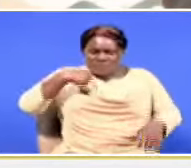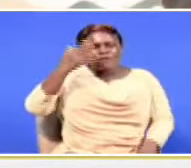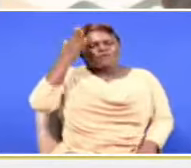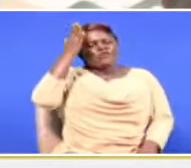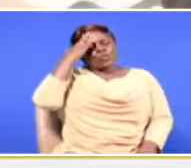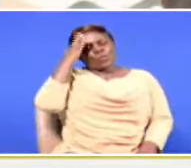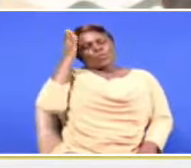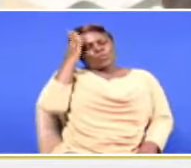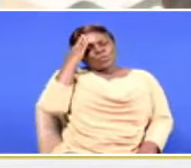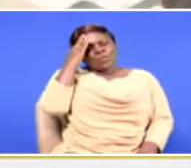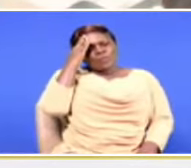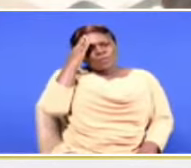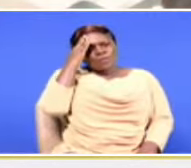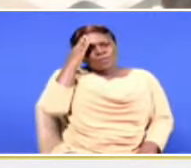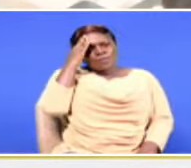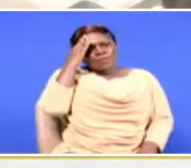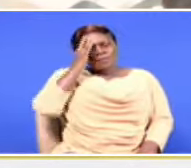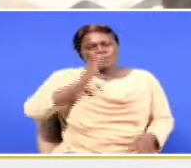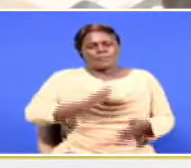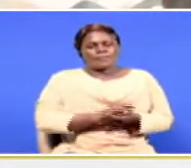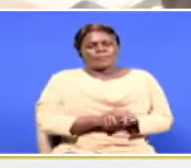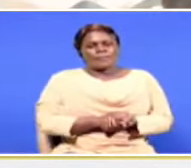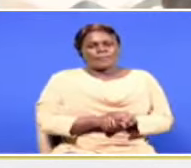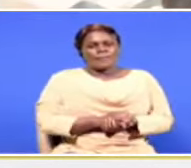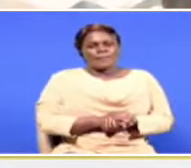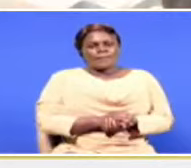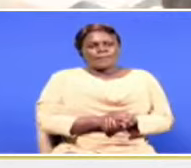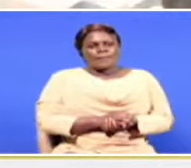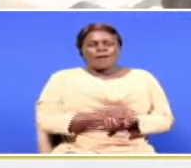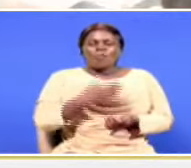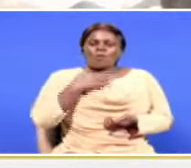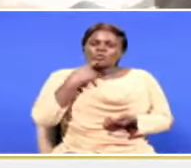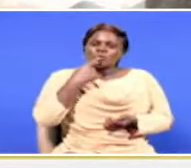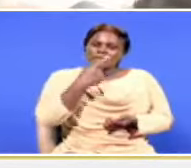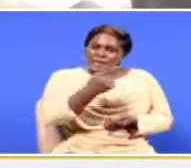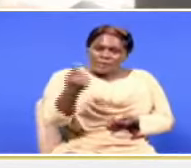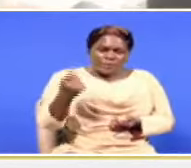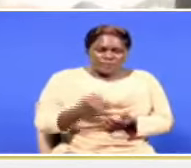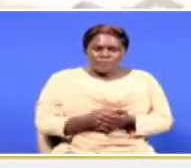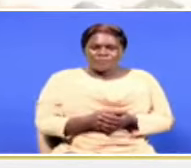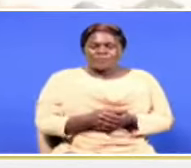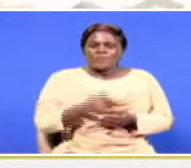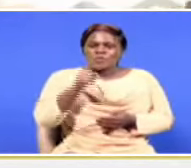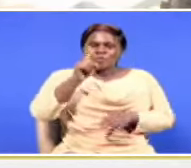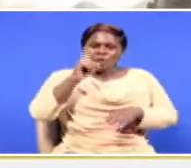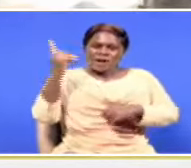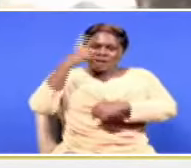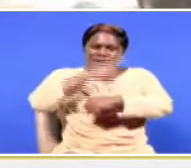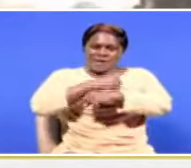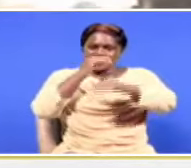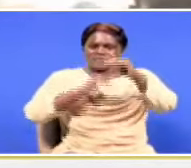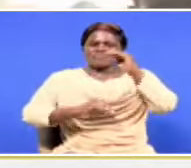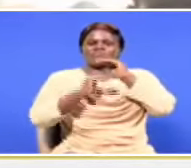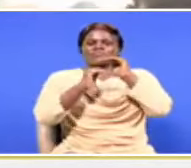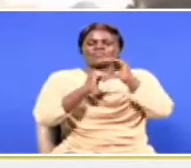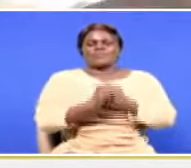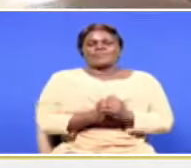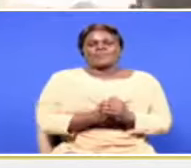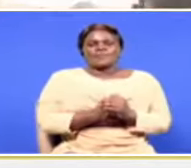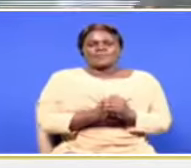We know those who are collaborating with Al-Shabaab. Mimi nataka niwaambie, your days are numbered.